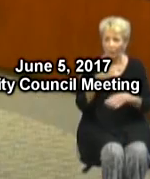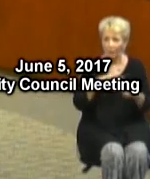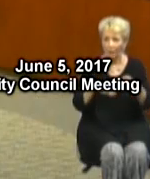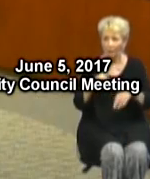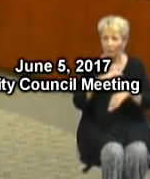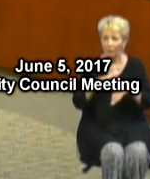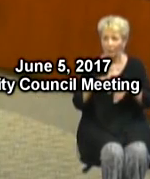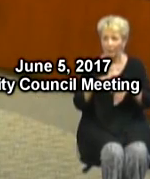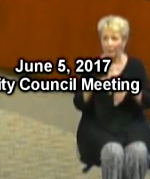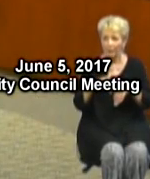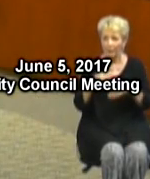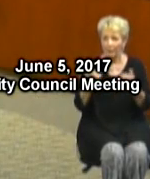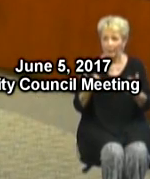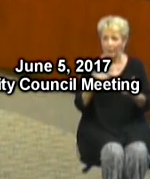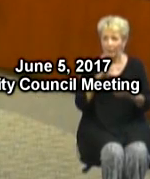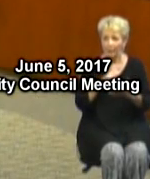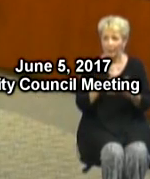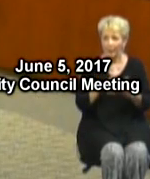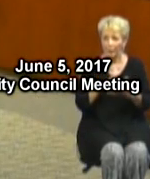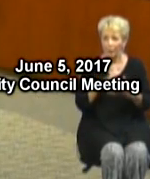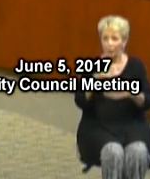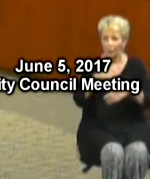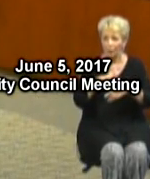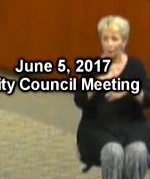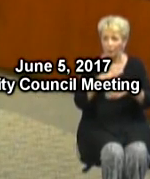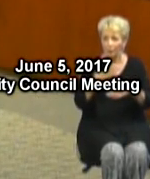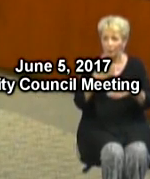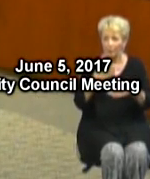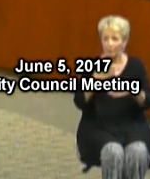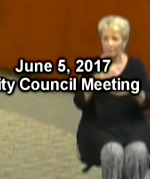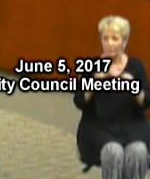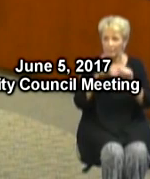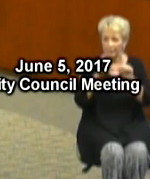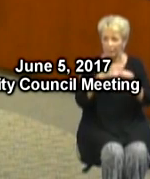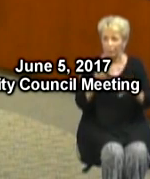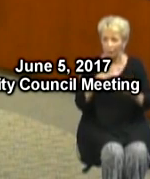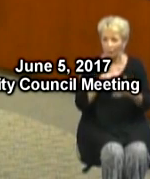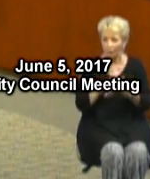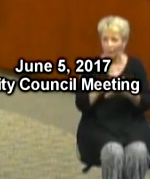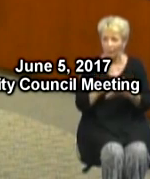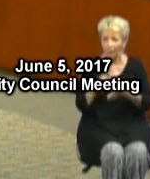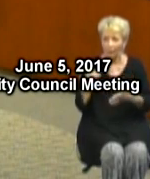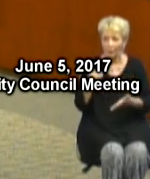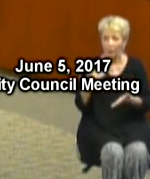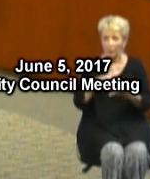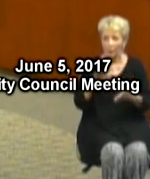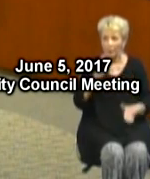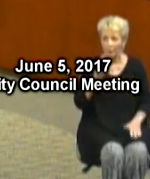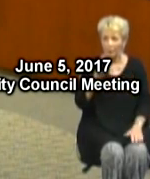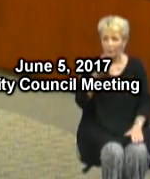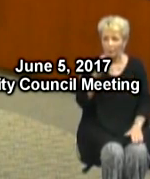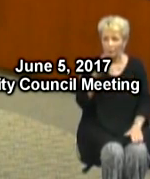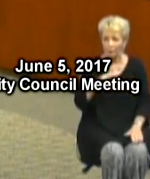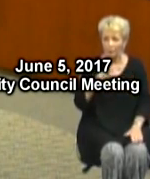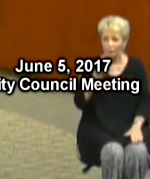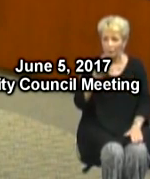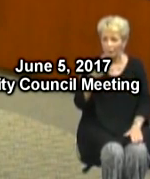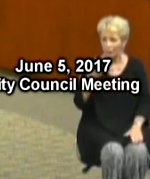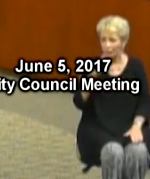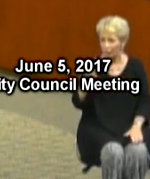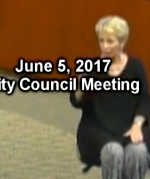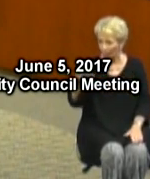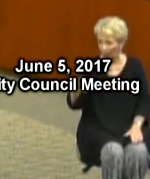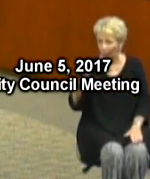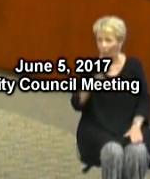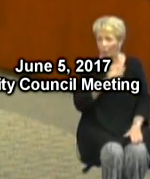vacancy. Right. And now that term, though, that she was appointed to fill is running out. Okay. I move we reappoint Susan Shelor to the Board of